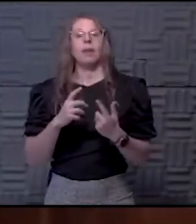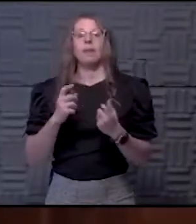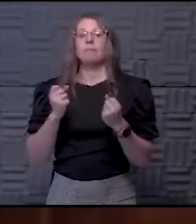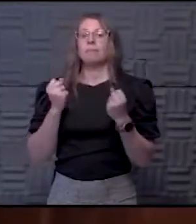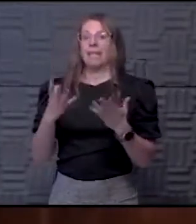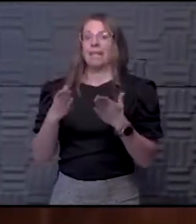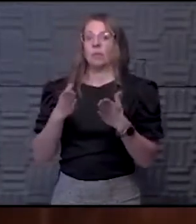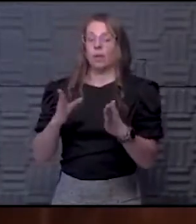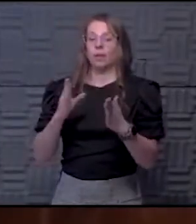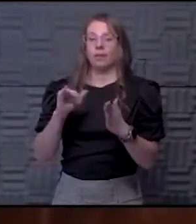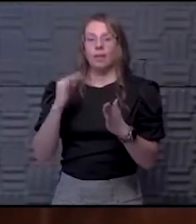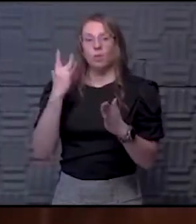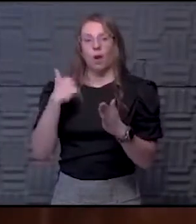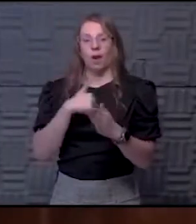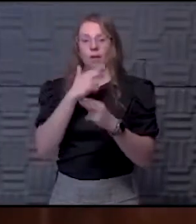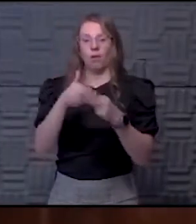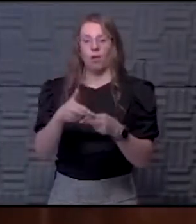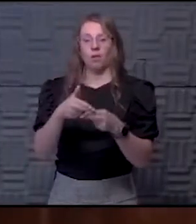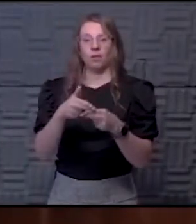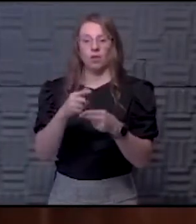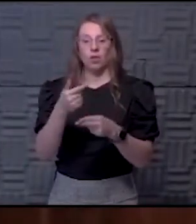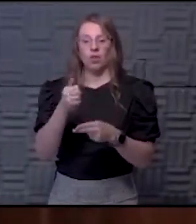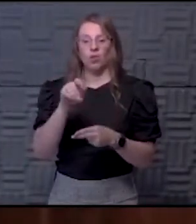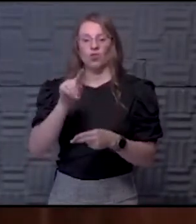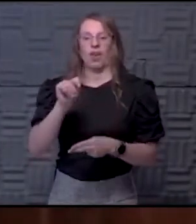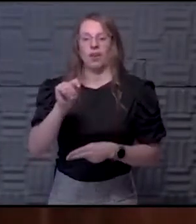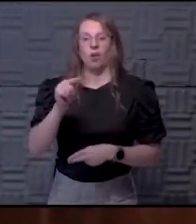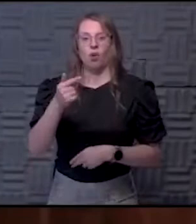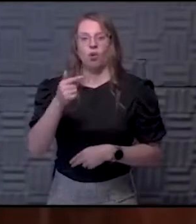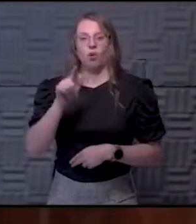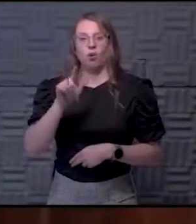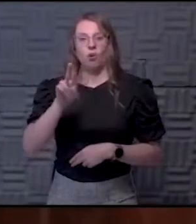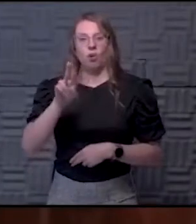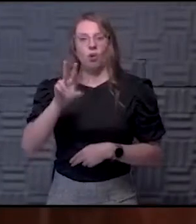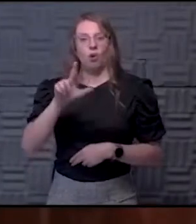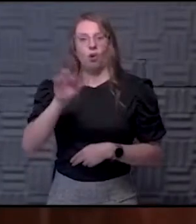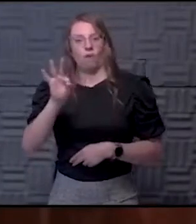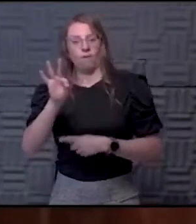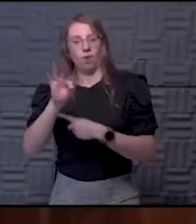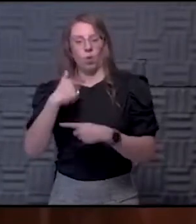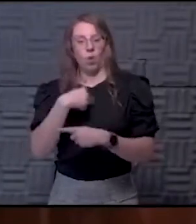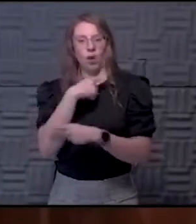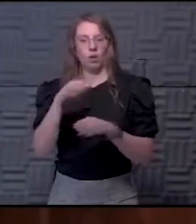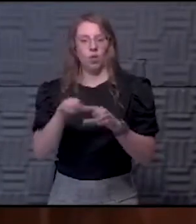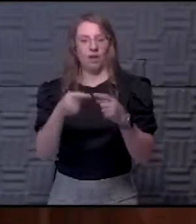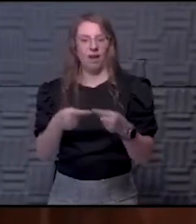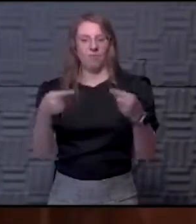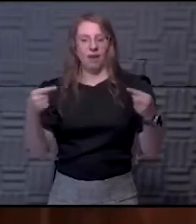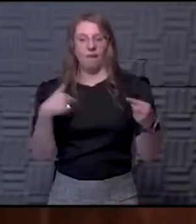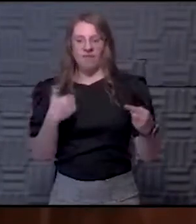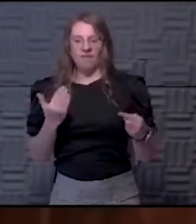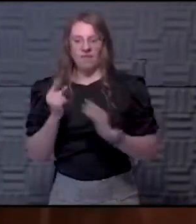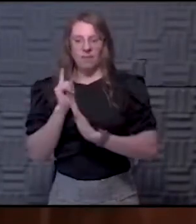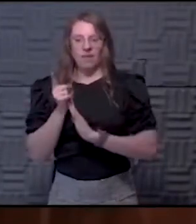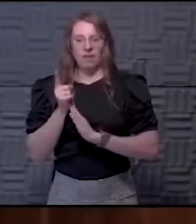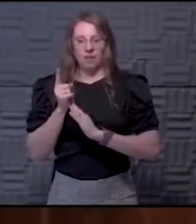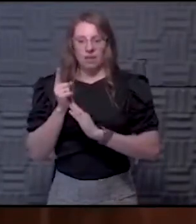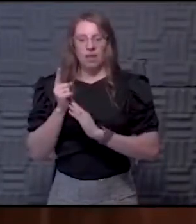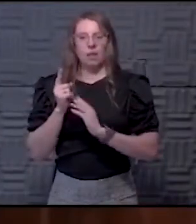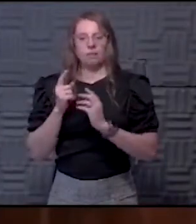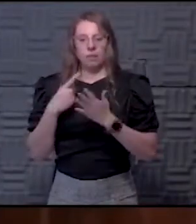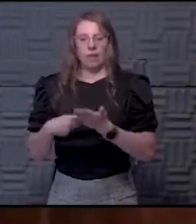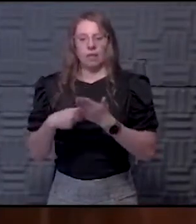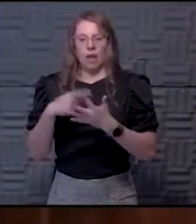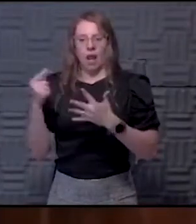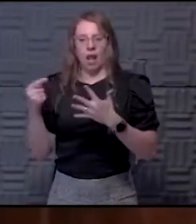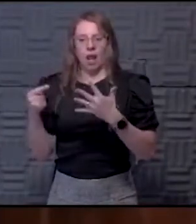that's why I call it the Great Gulf, we're doing the exact opposite. I got 15 minutes. I have to get through a lot of material. I've